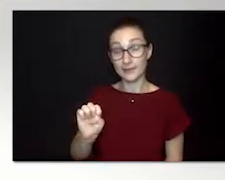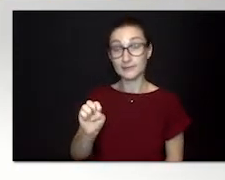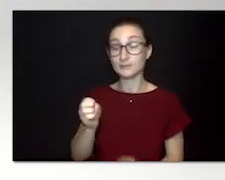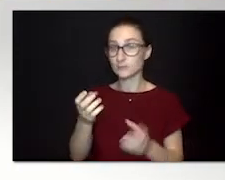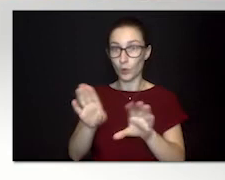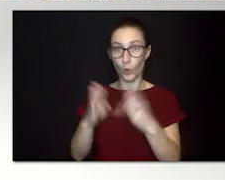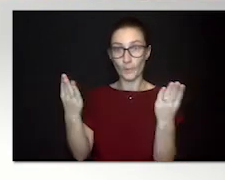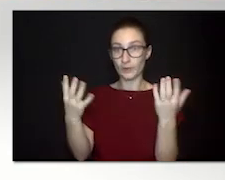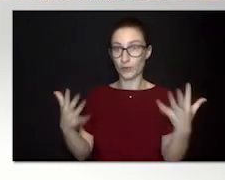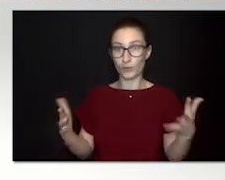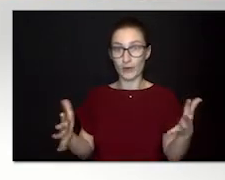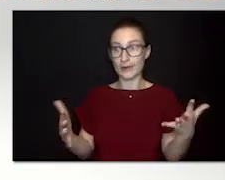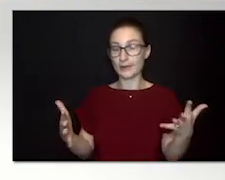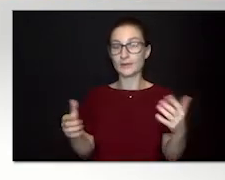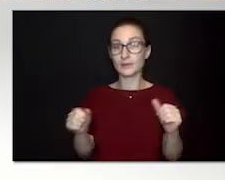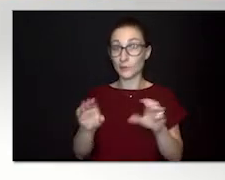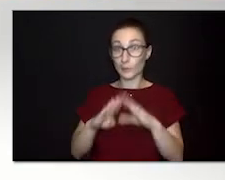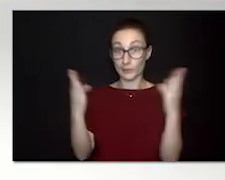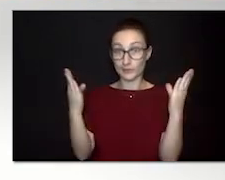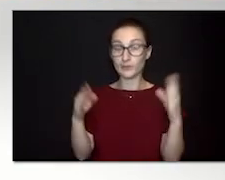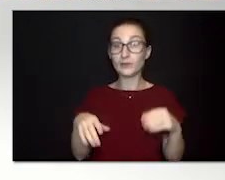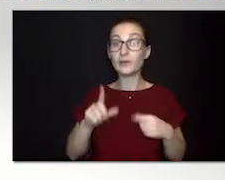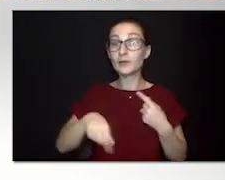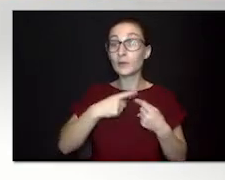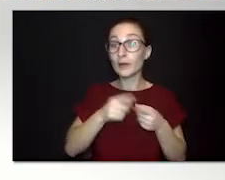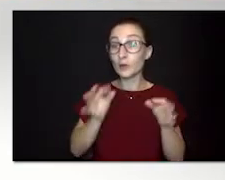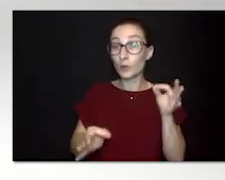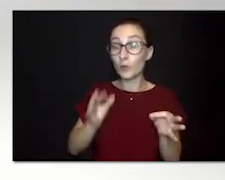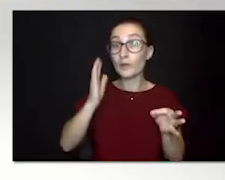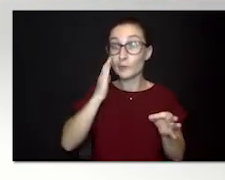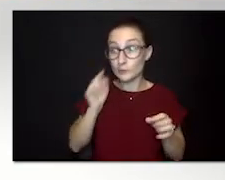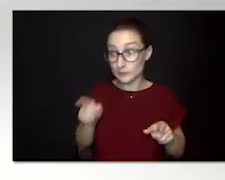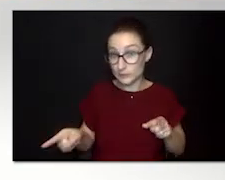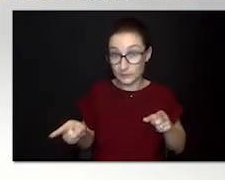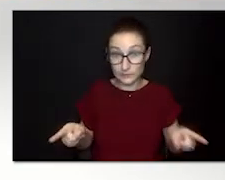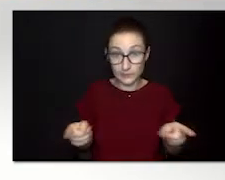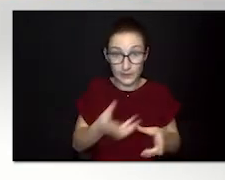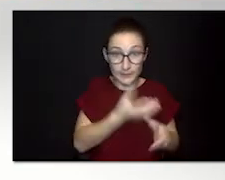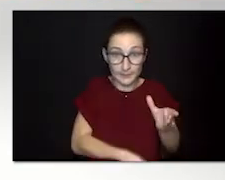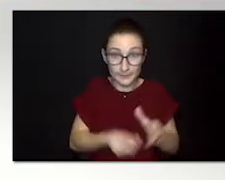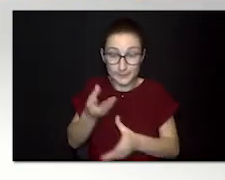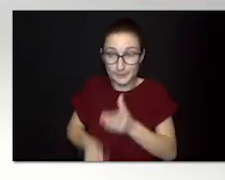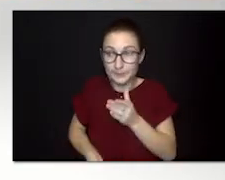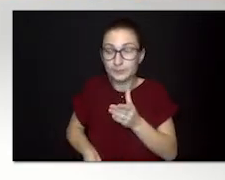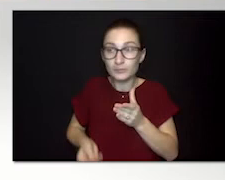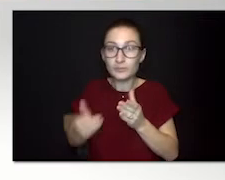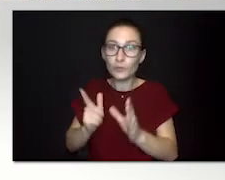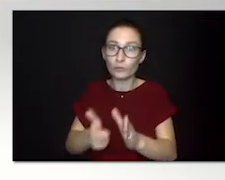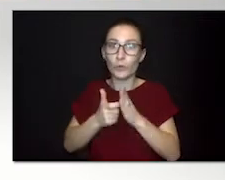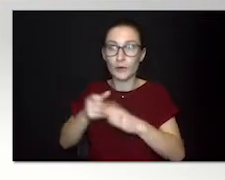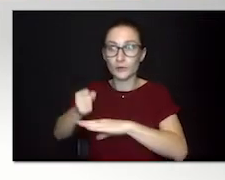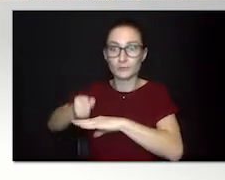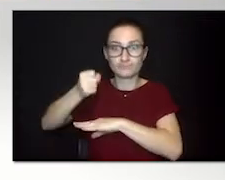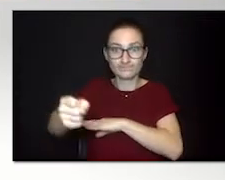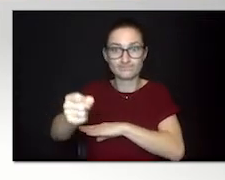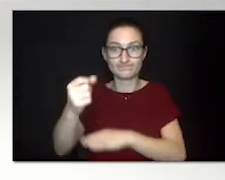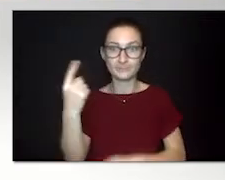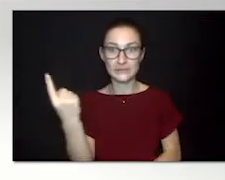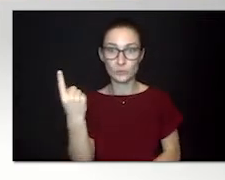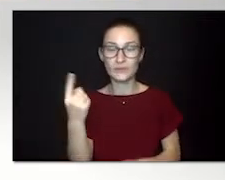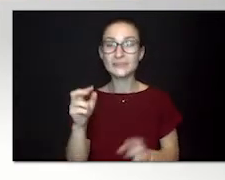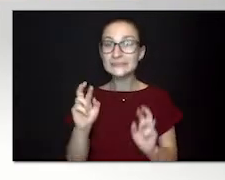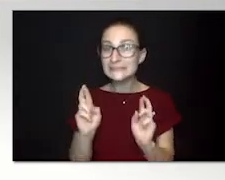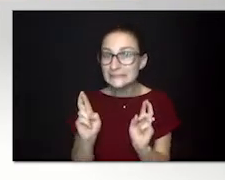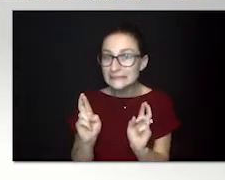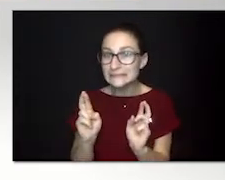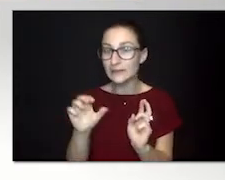once the court is aware that those 2 people have passed away, they are going to be required to appoint someone. So hopefully it will be